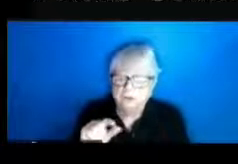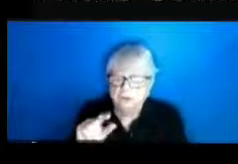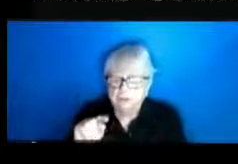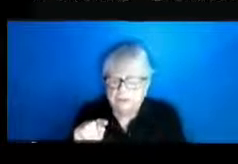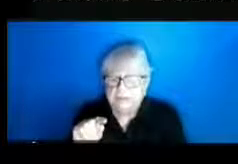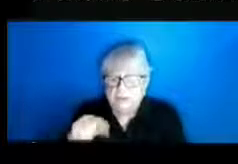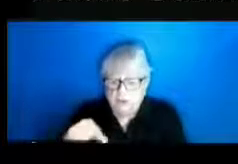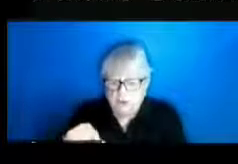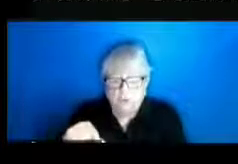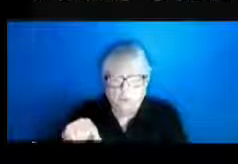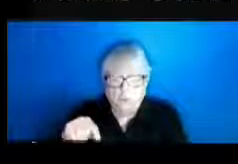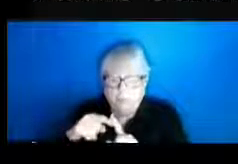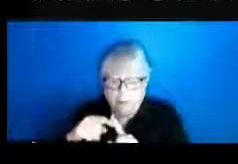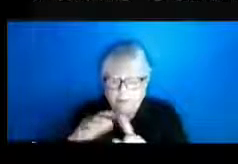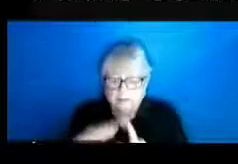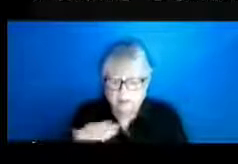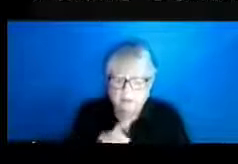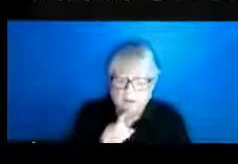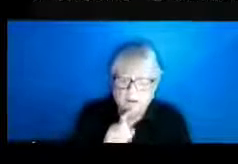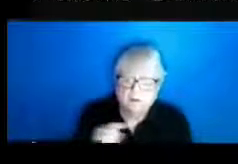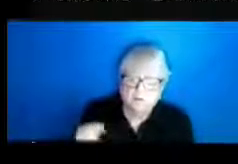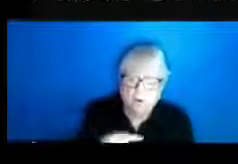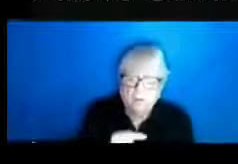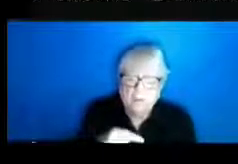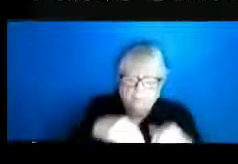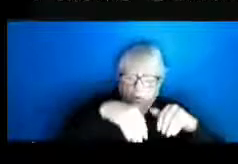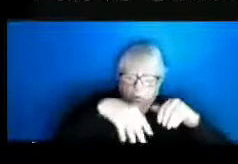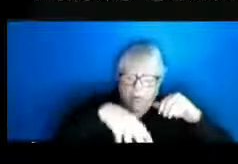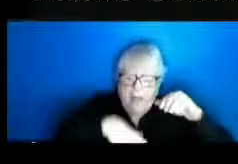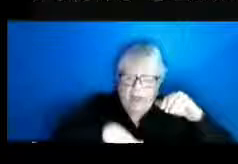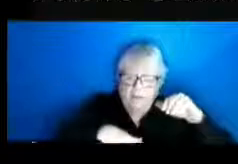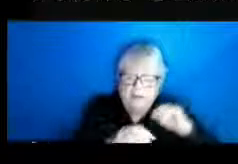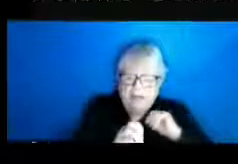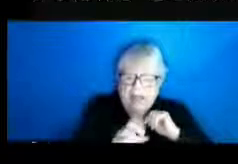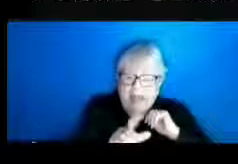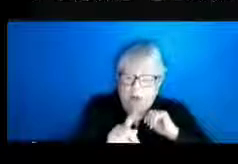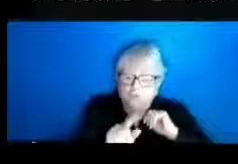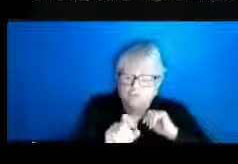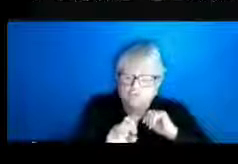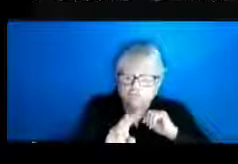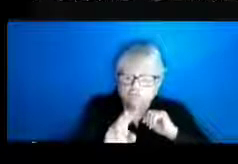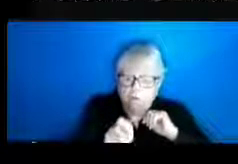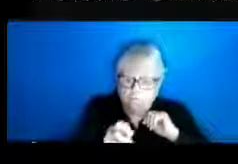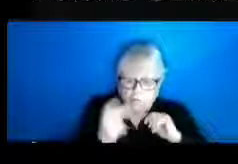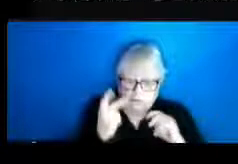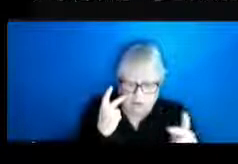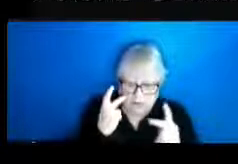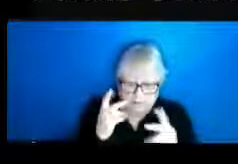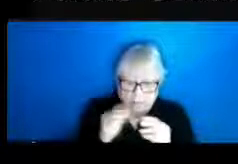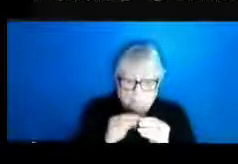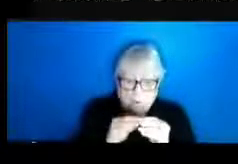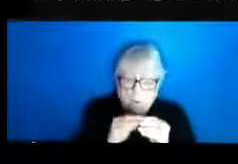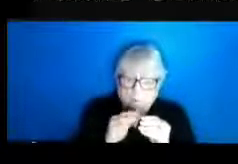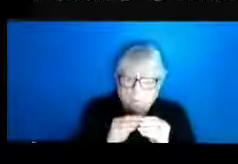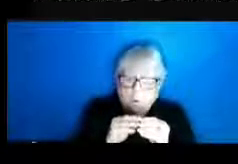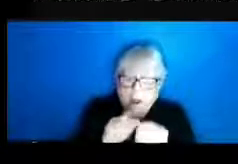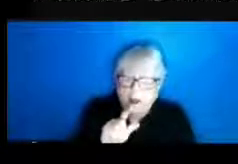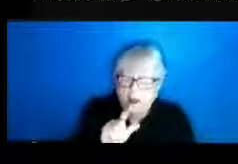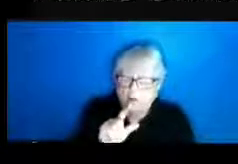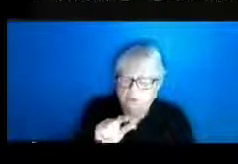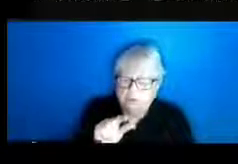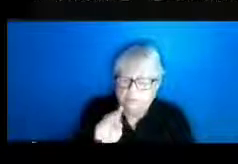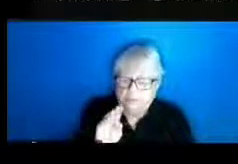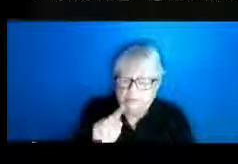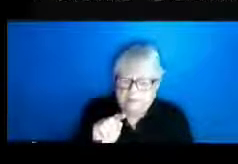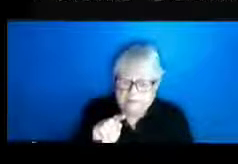and also being able to extend down into Elk Grove slightly over here, where we're starting to see many LGBTQ plus residents that are now identifying as